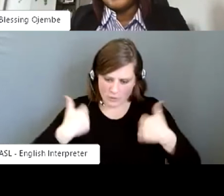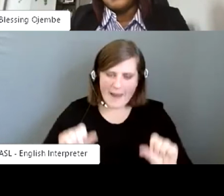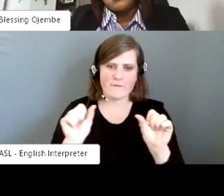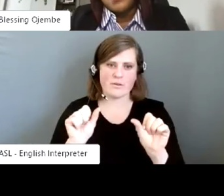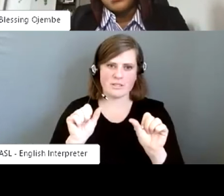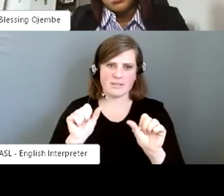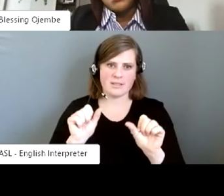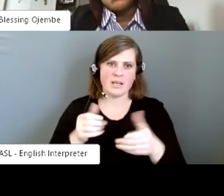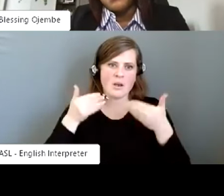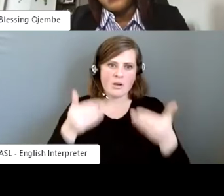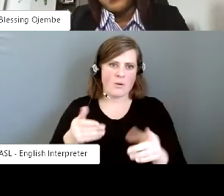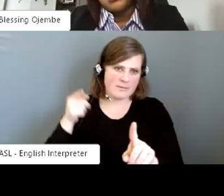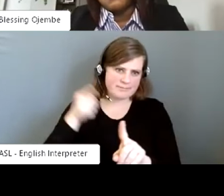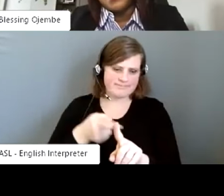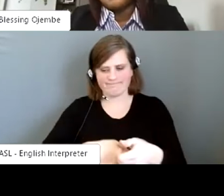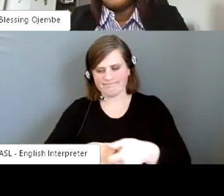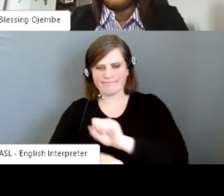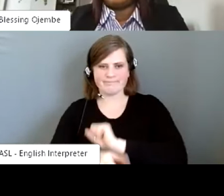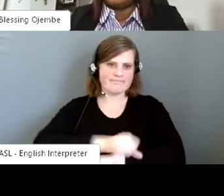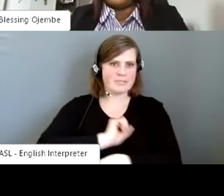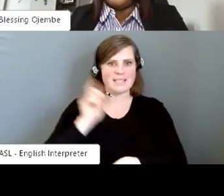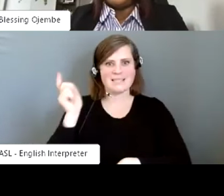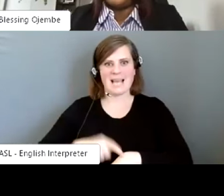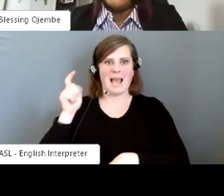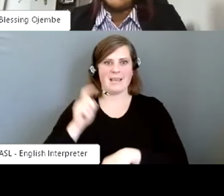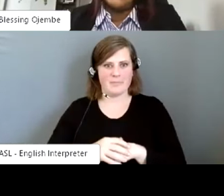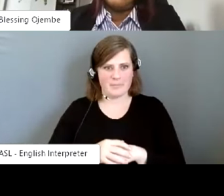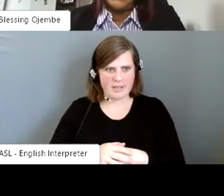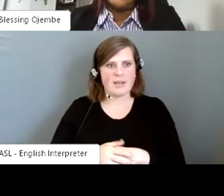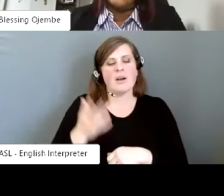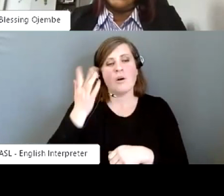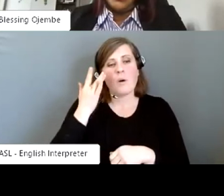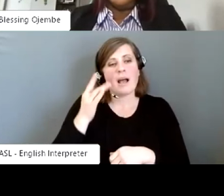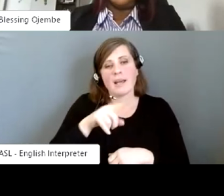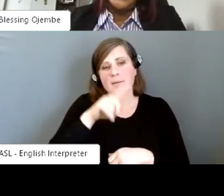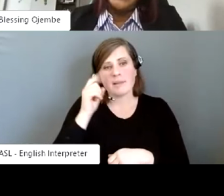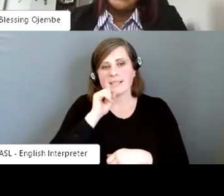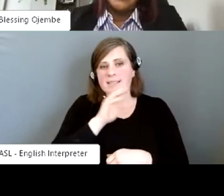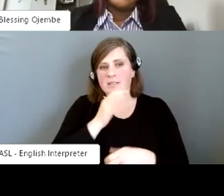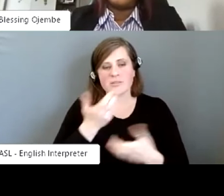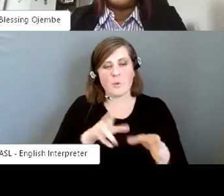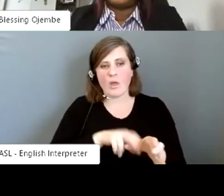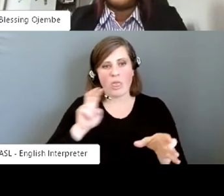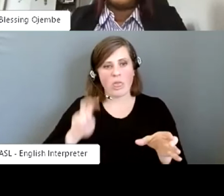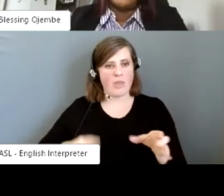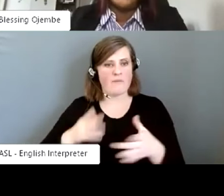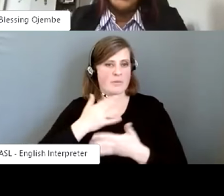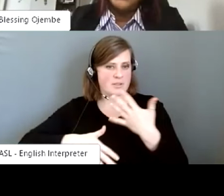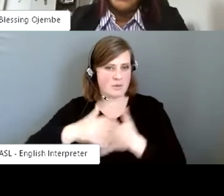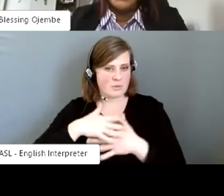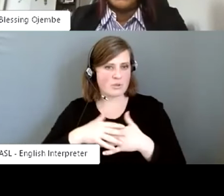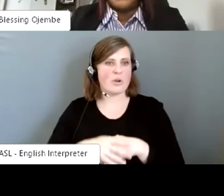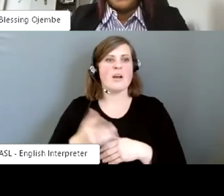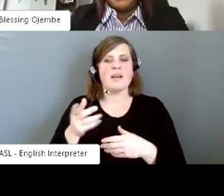conditions that discourage this population of Black seniors from social participation, and also hinder their integration into their